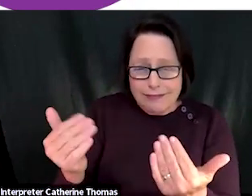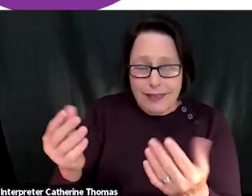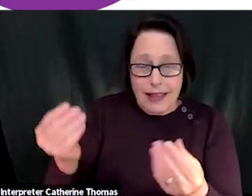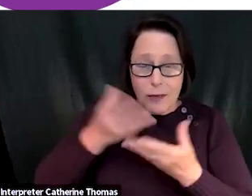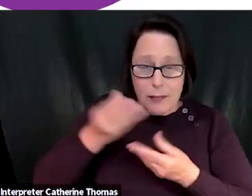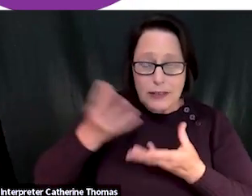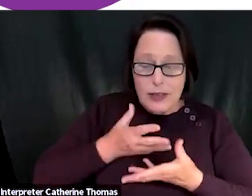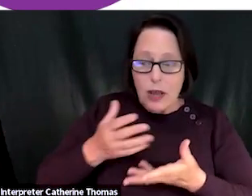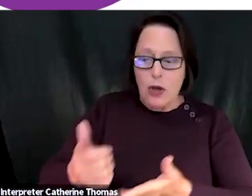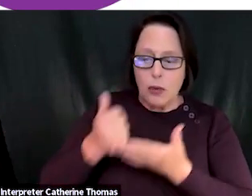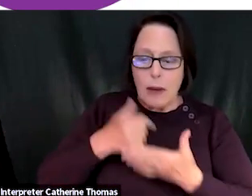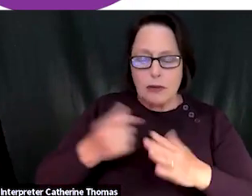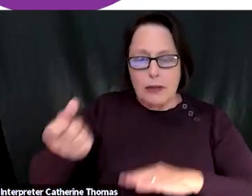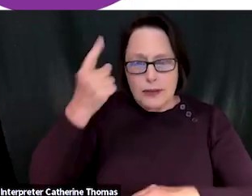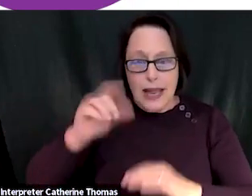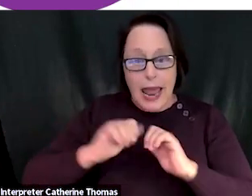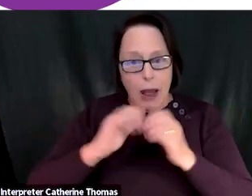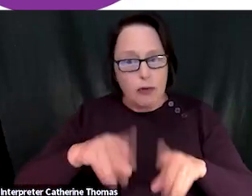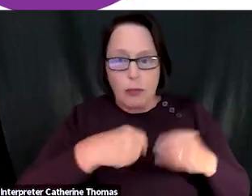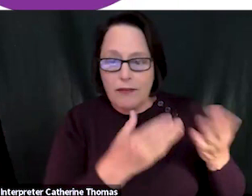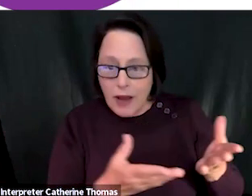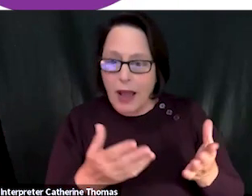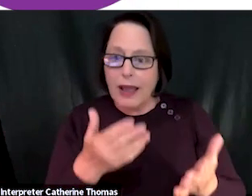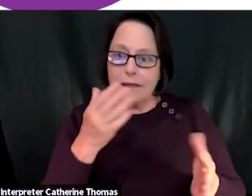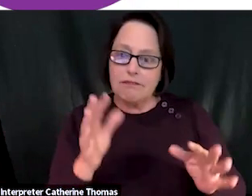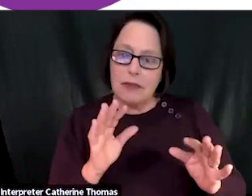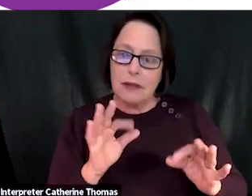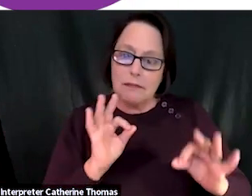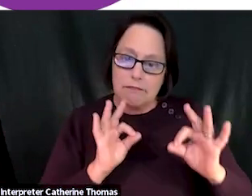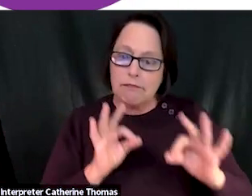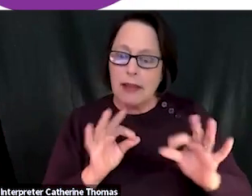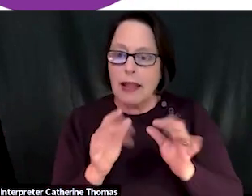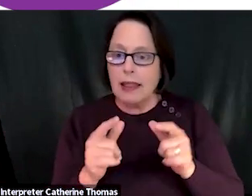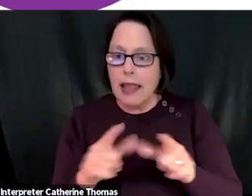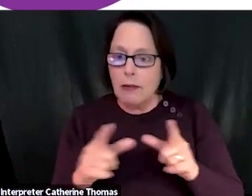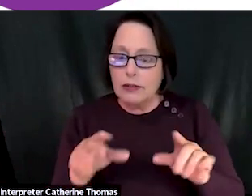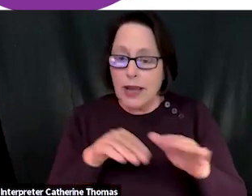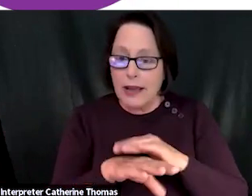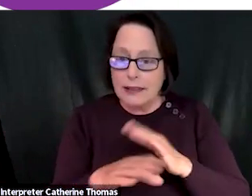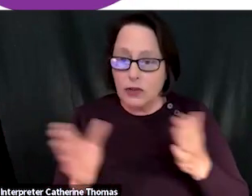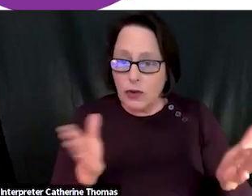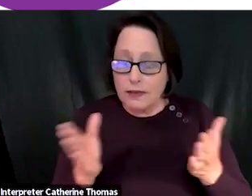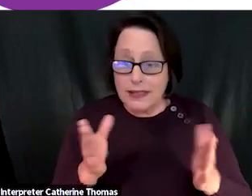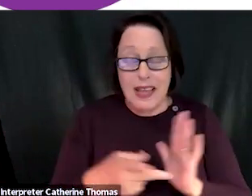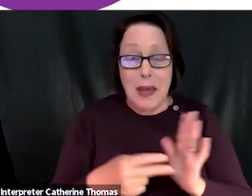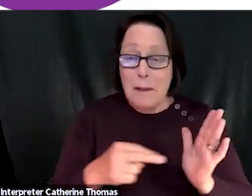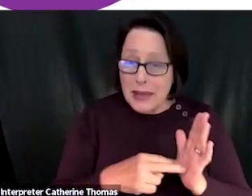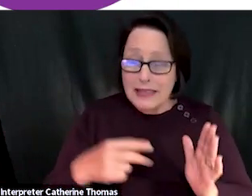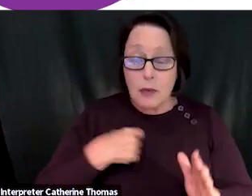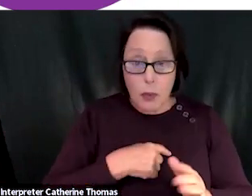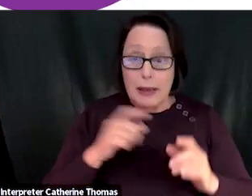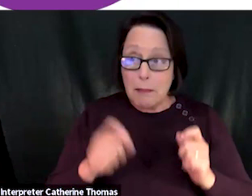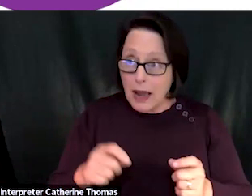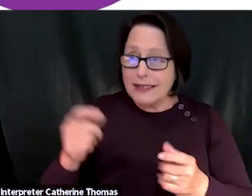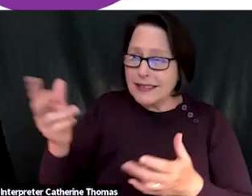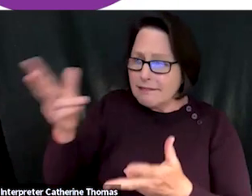provide meaningful language access services. This means we must make updates to